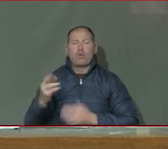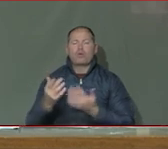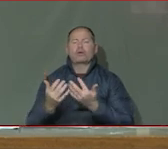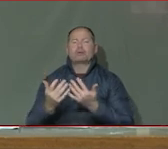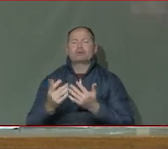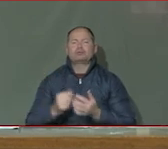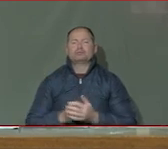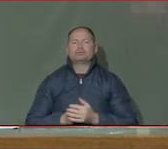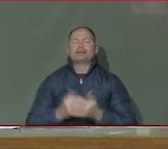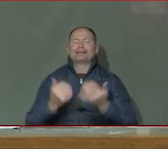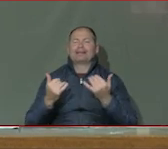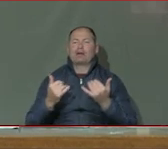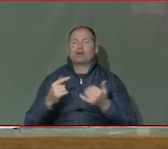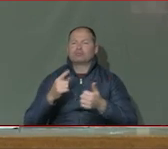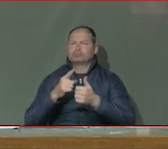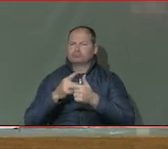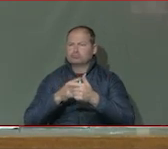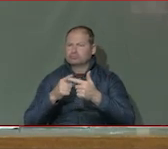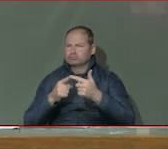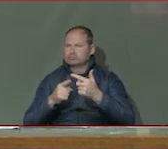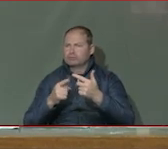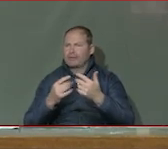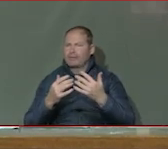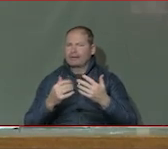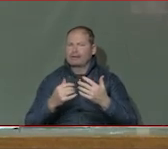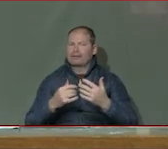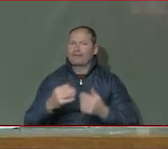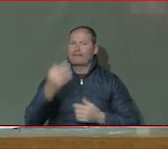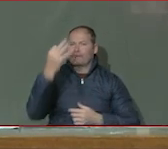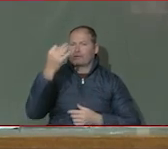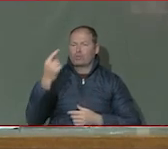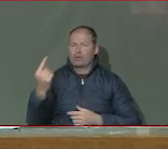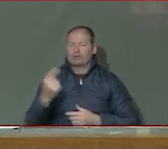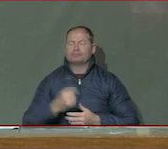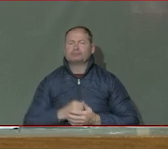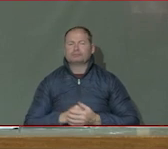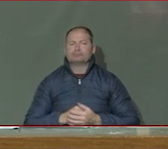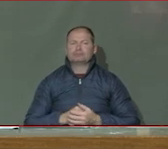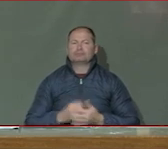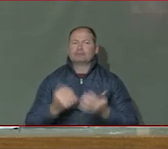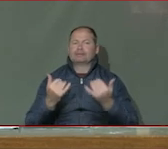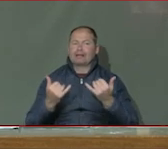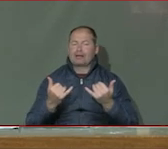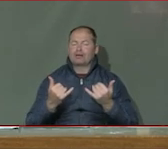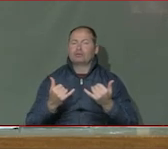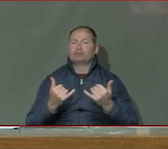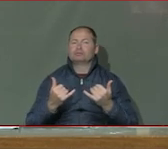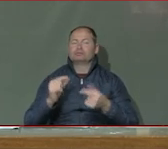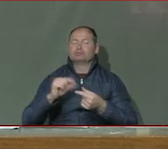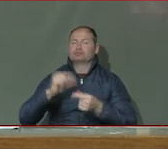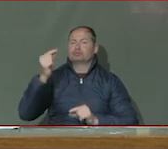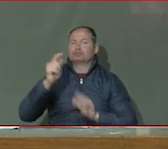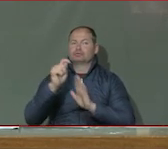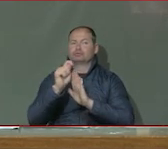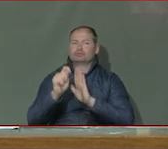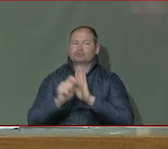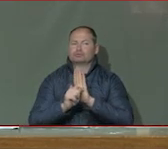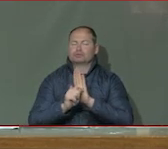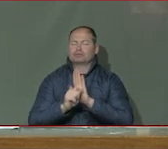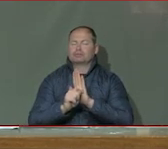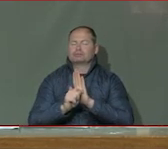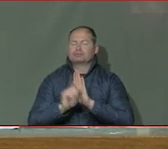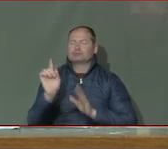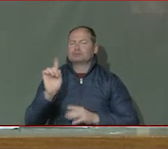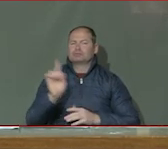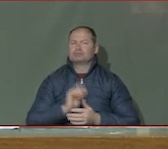I count in the Punnett square. How many? 3:1. Then the genotypes. What can be the